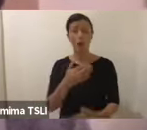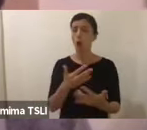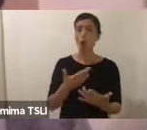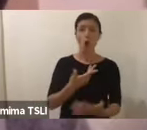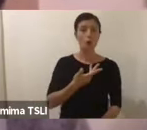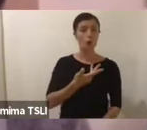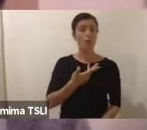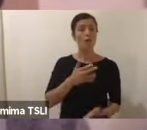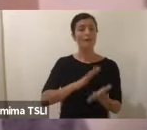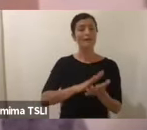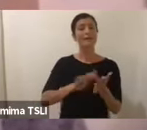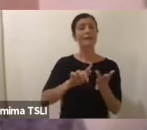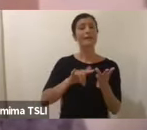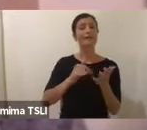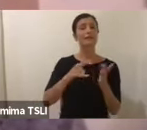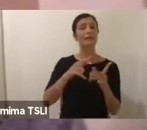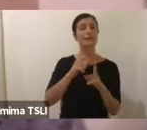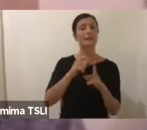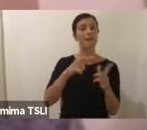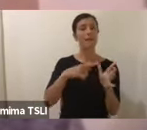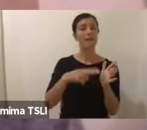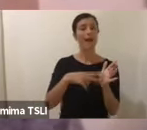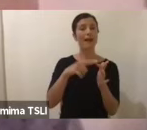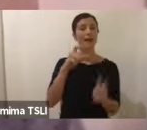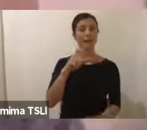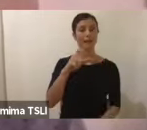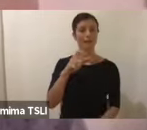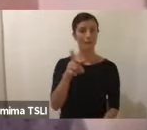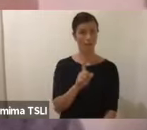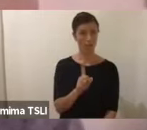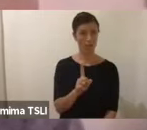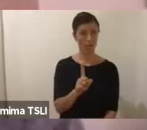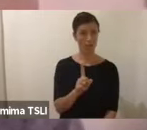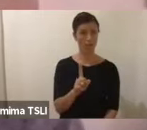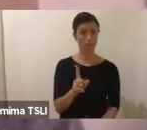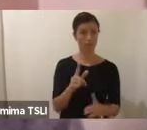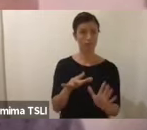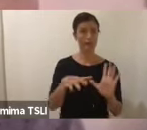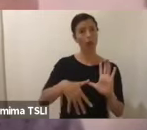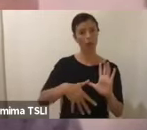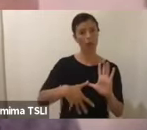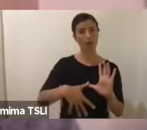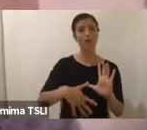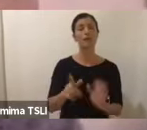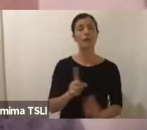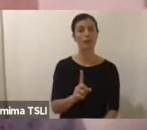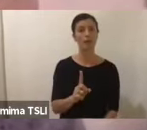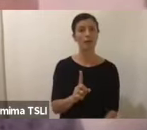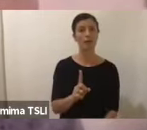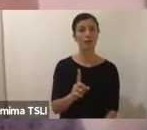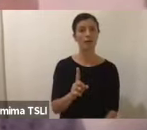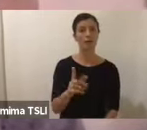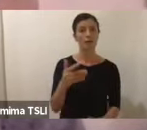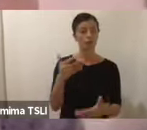police but you know we never hear a white person getting killed by the police in america we never never hear about it just don't put it up we